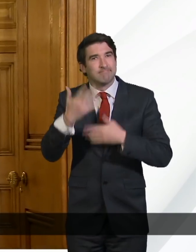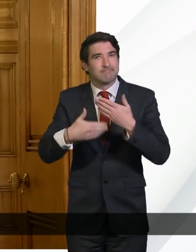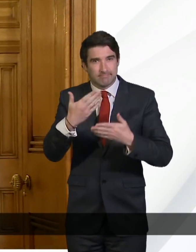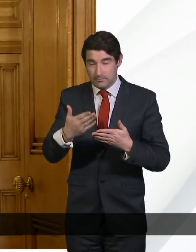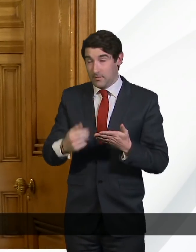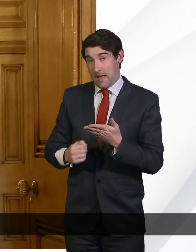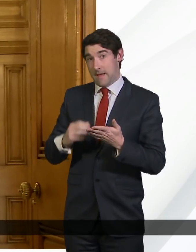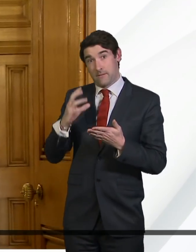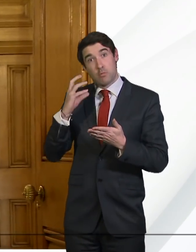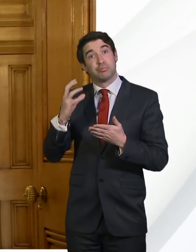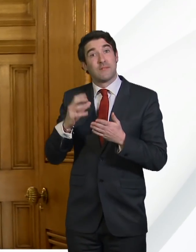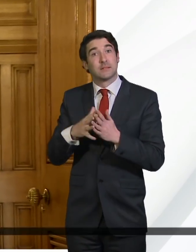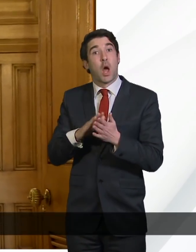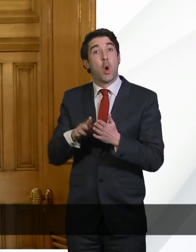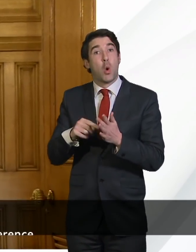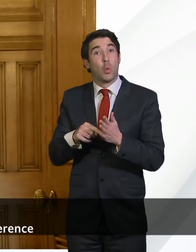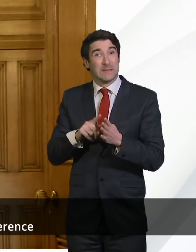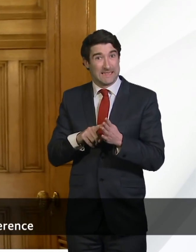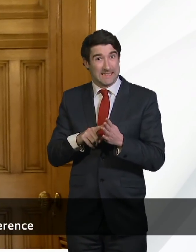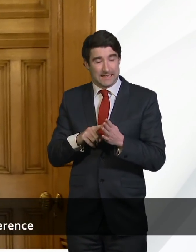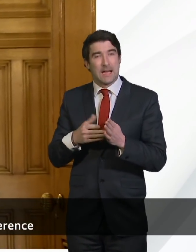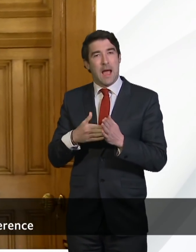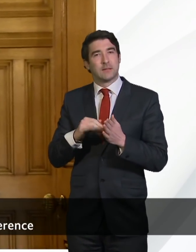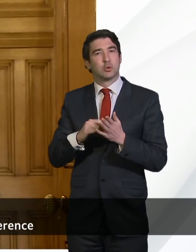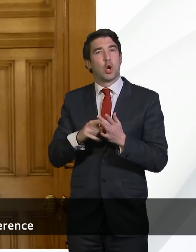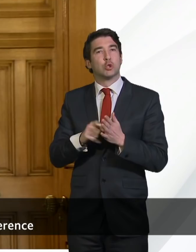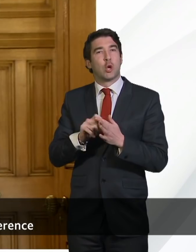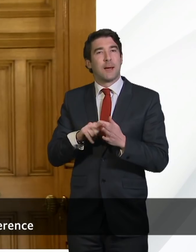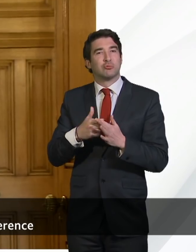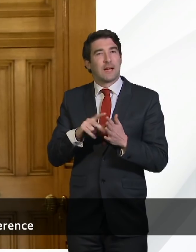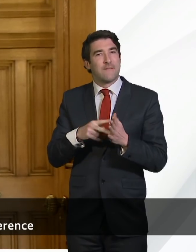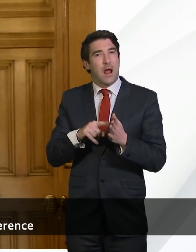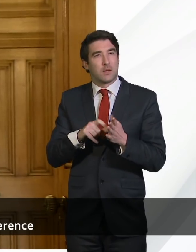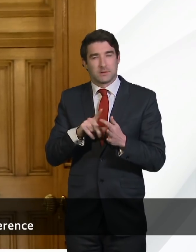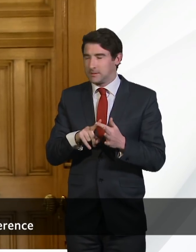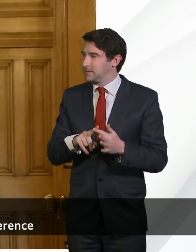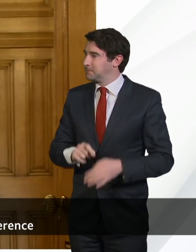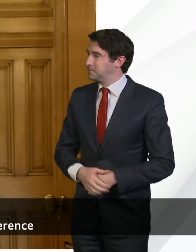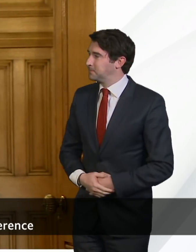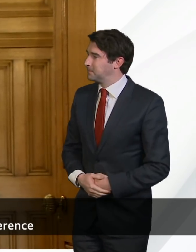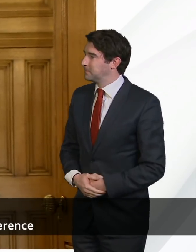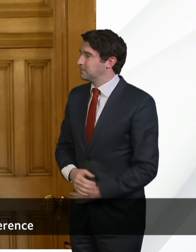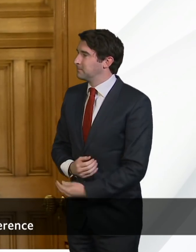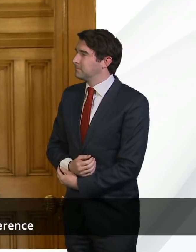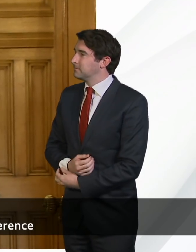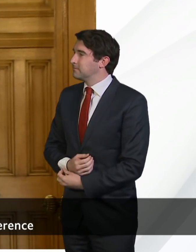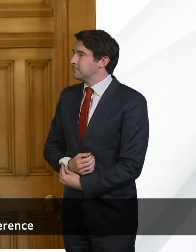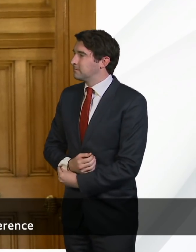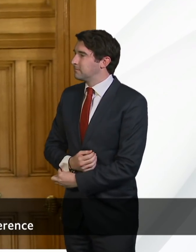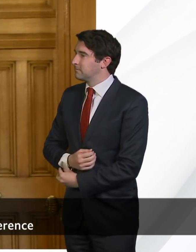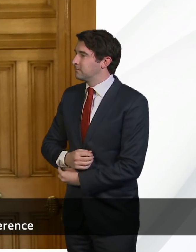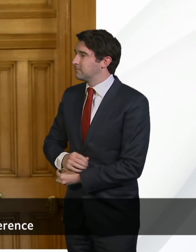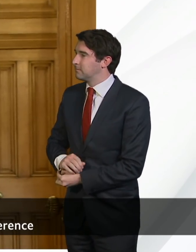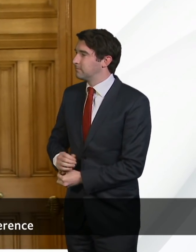Patrick Vallance, the Chief Scientific Advisor. Can I start with an update on the Prime Minister? He's still in intensive care,